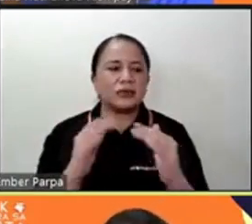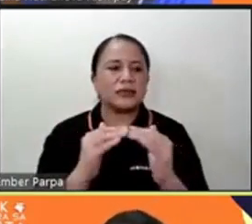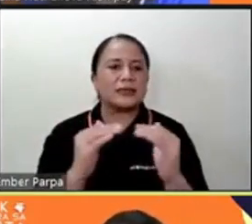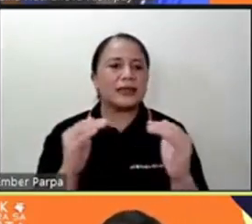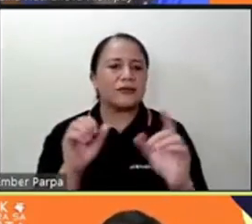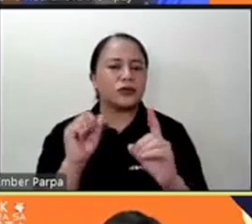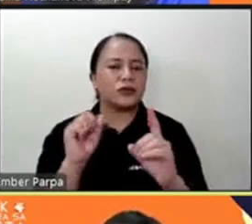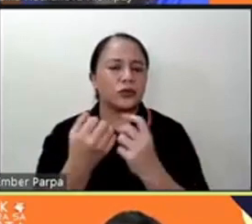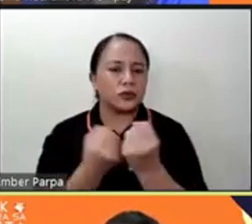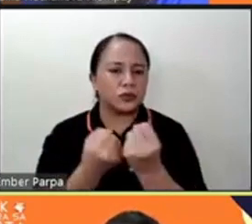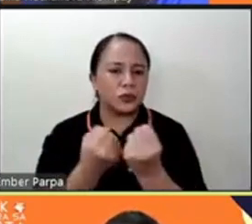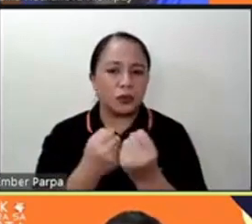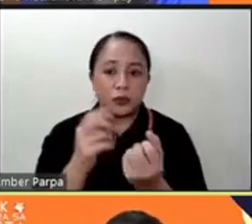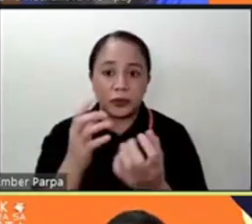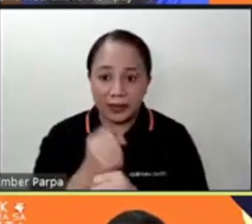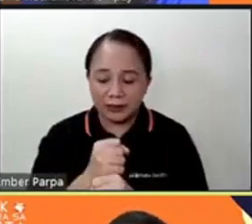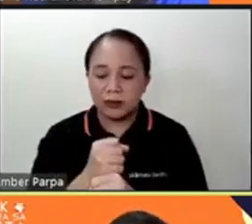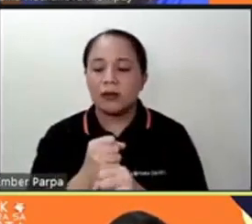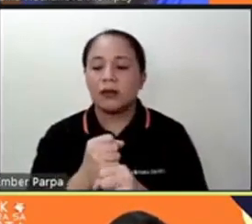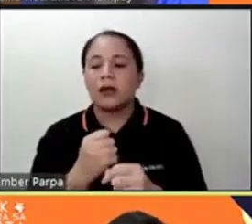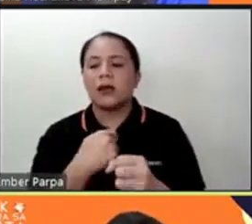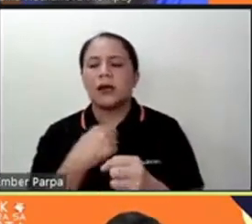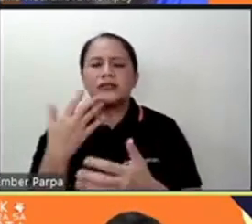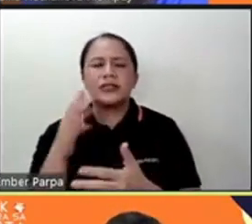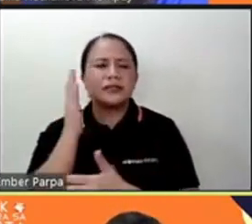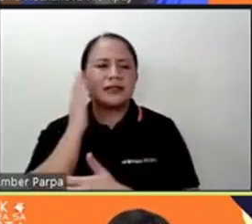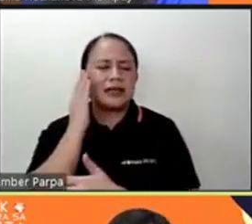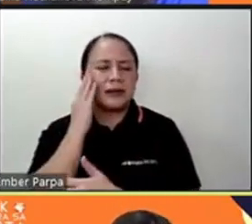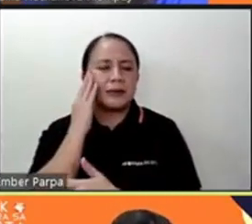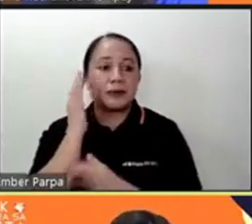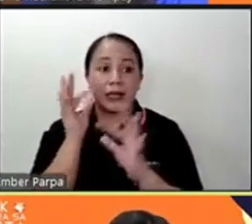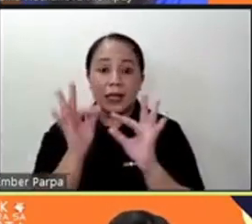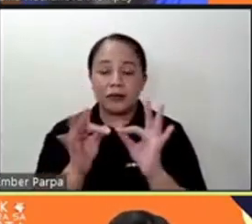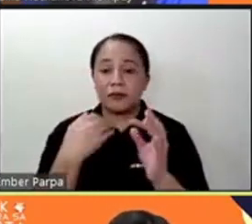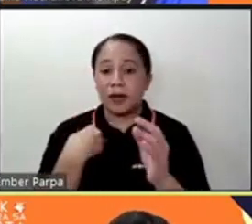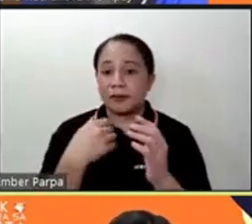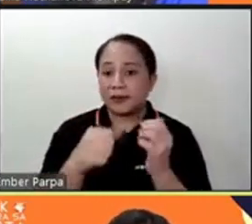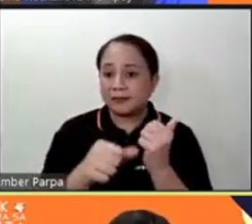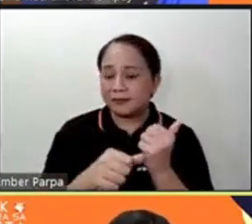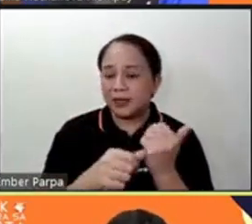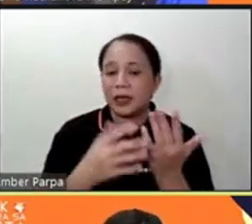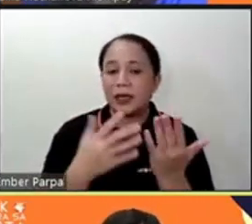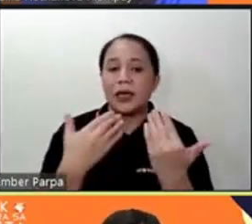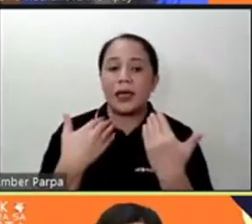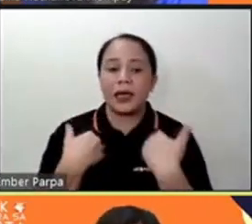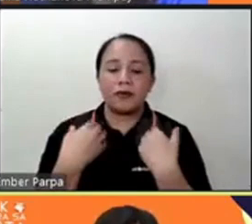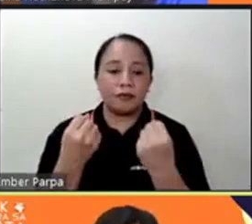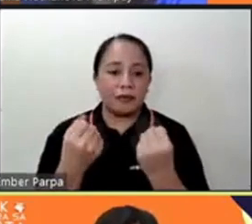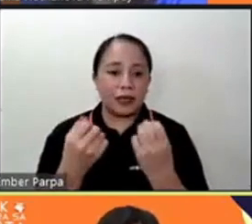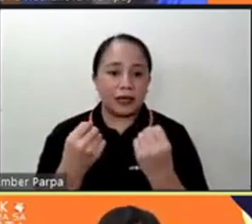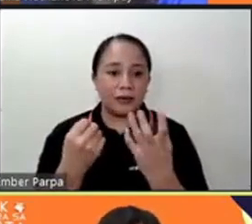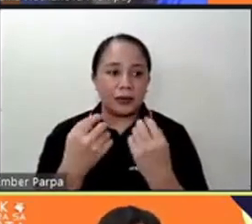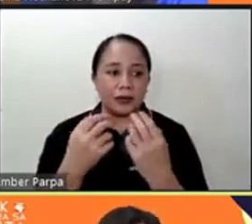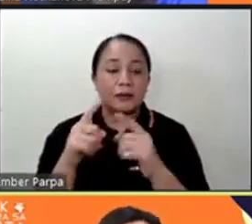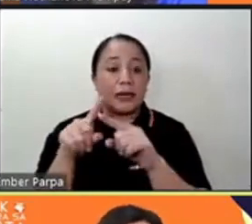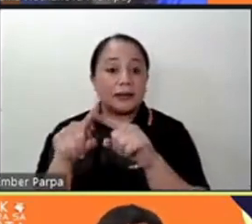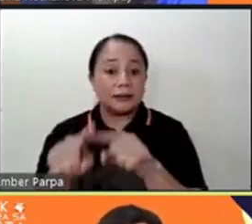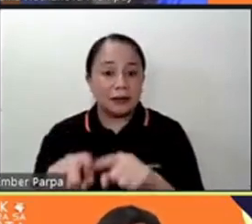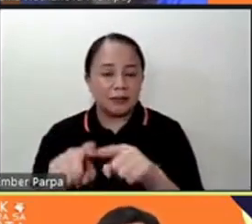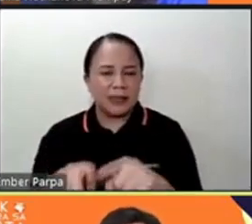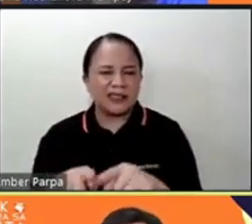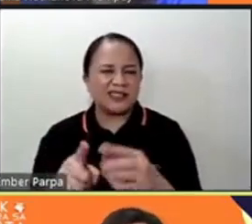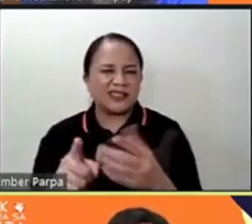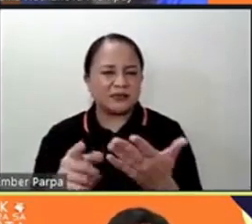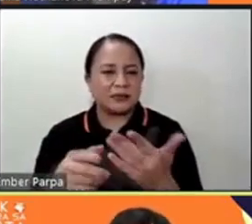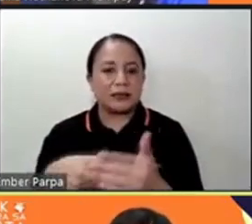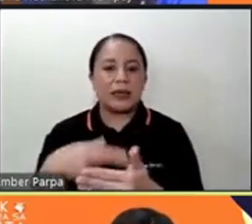social support that we get na alam mo na kapag marami kang kaagapay, alam mo kapag marami kang masasandalan, medyo tumataas